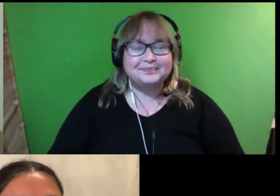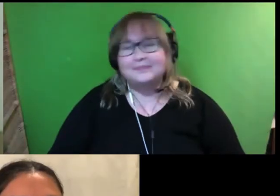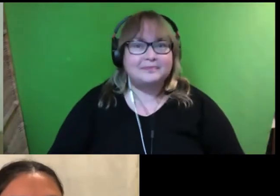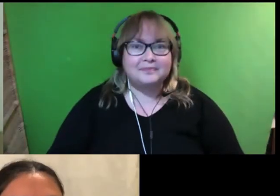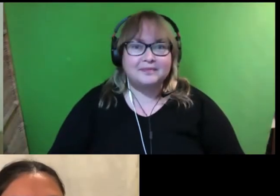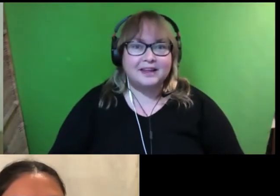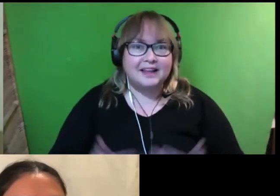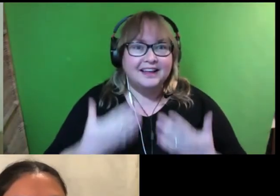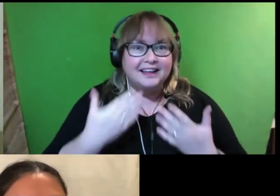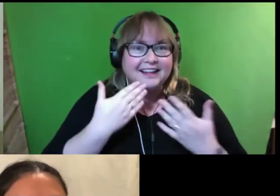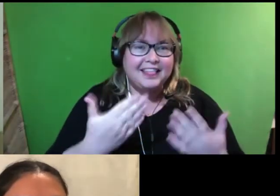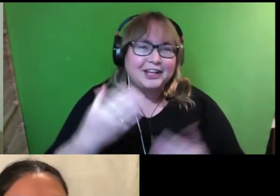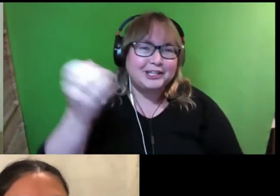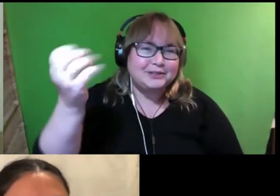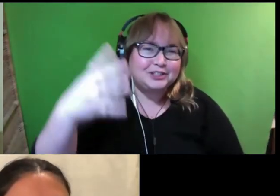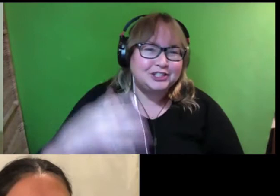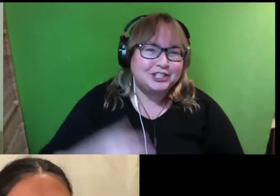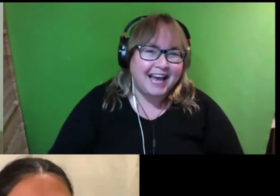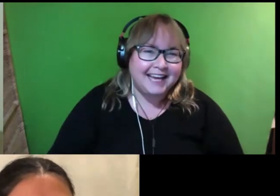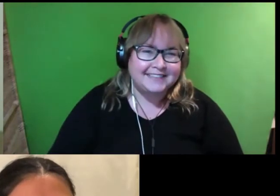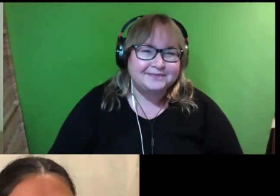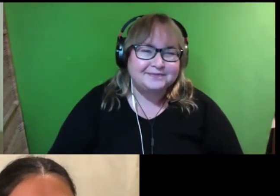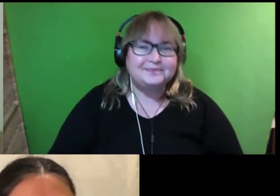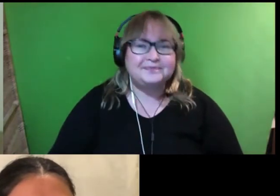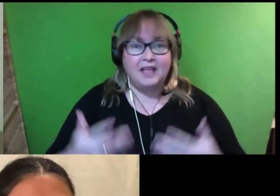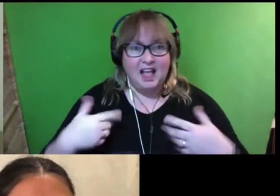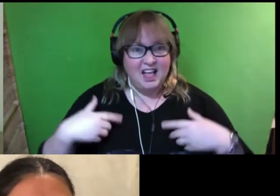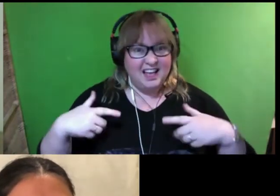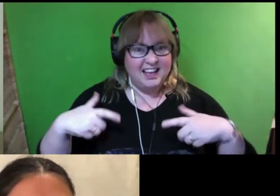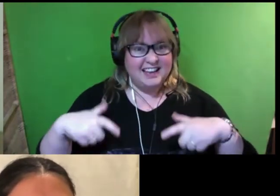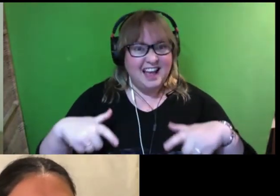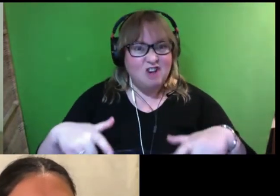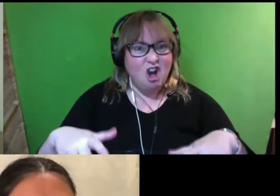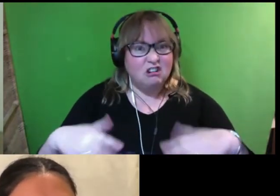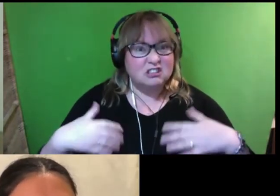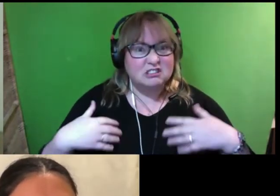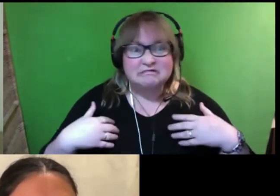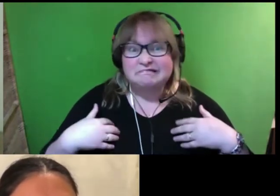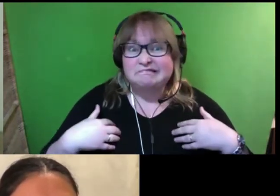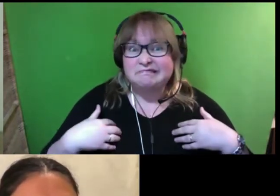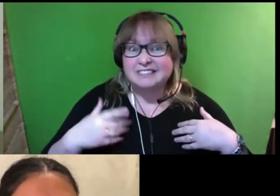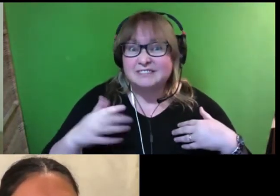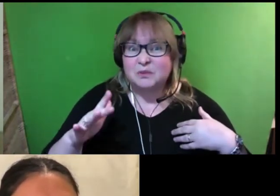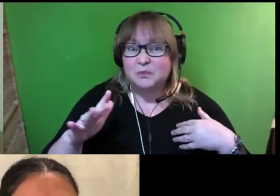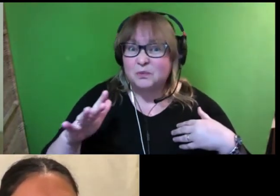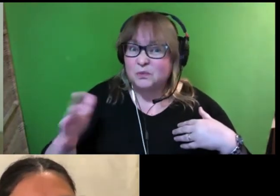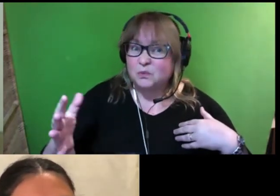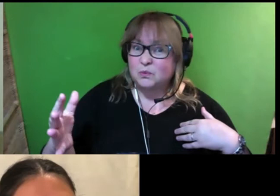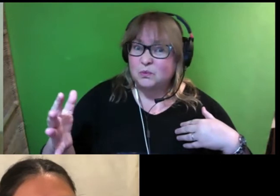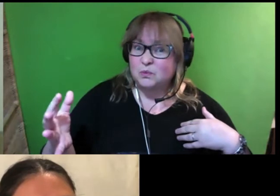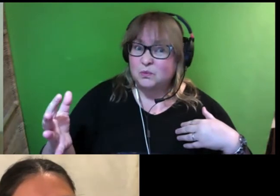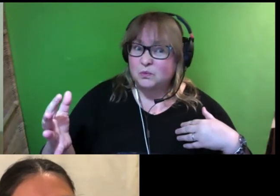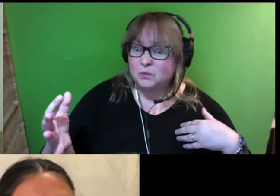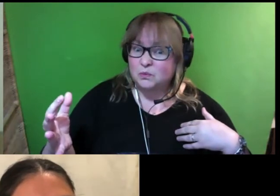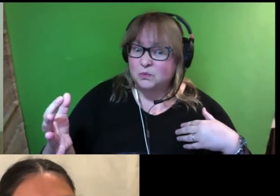Thank you, Sunshine. Shall I just carry on from the question that you that you asked